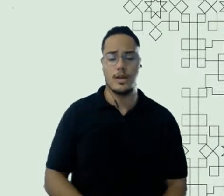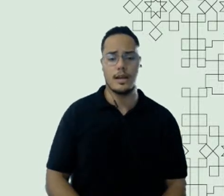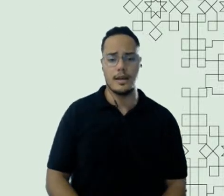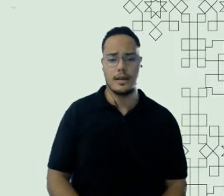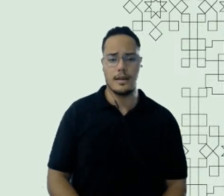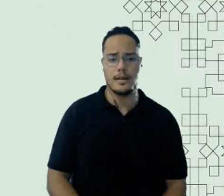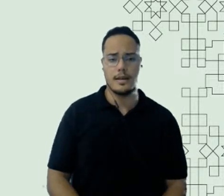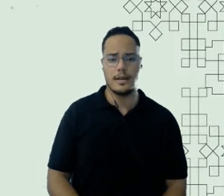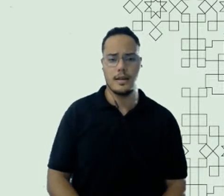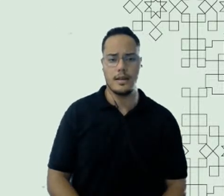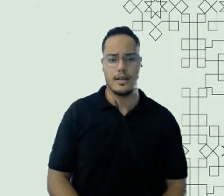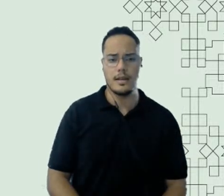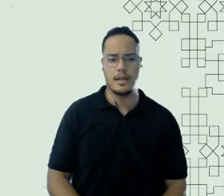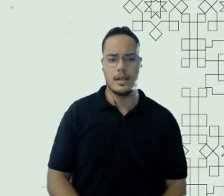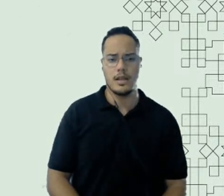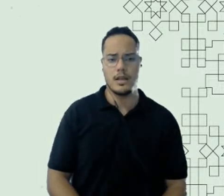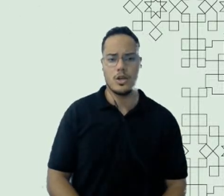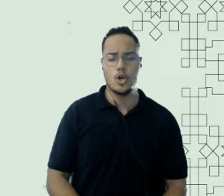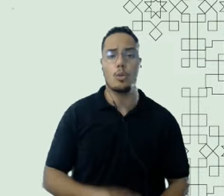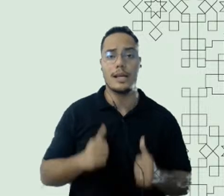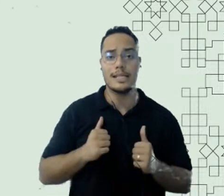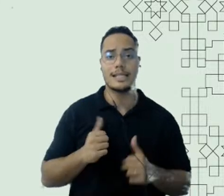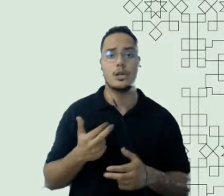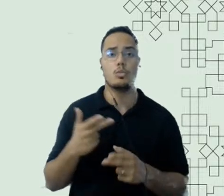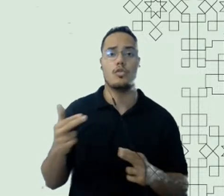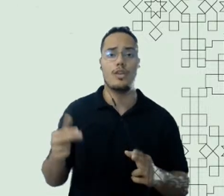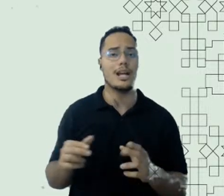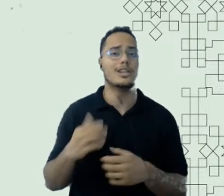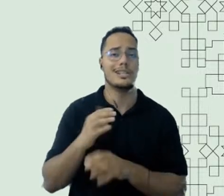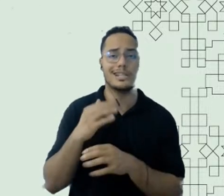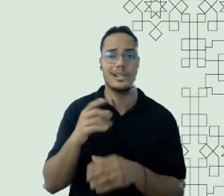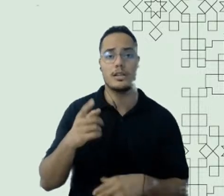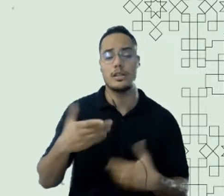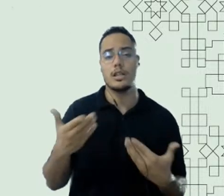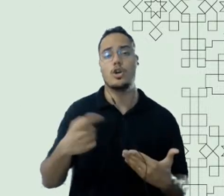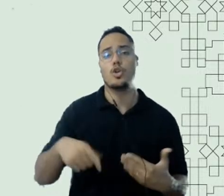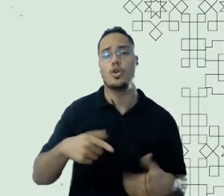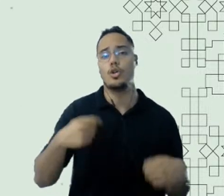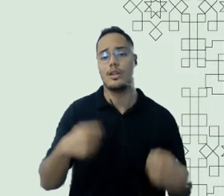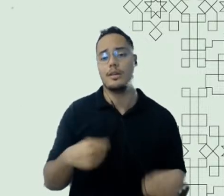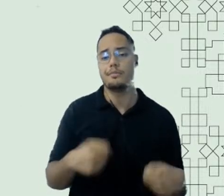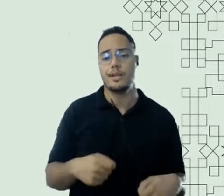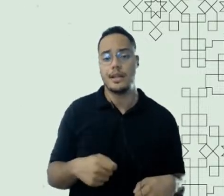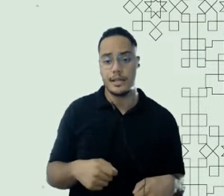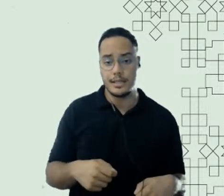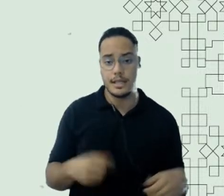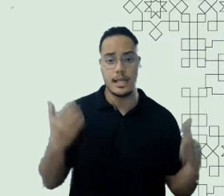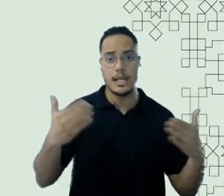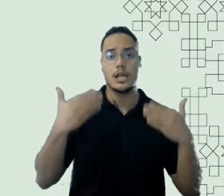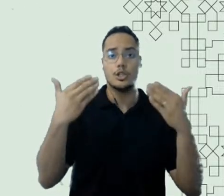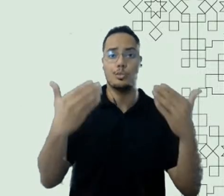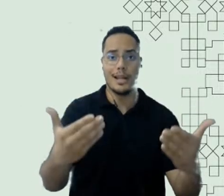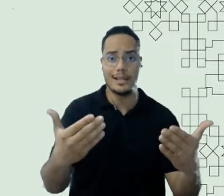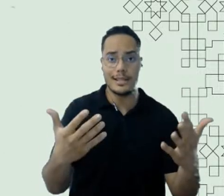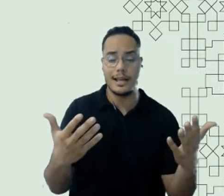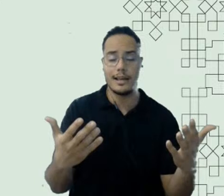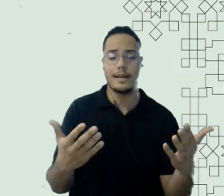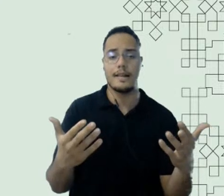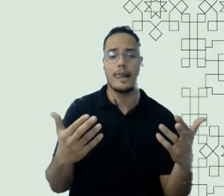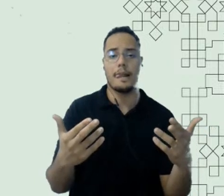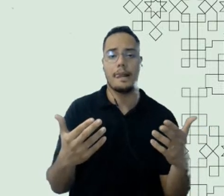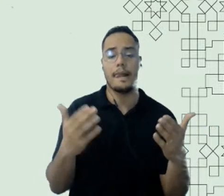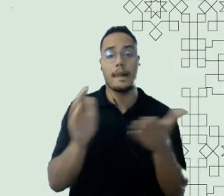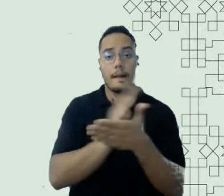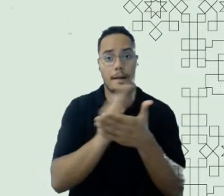to express that their reservation about the use of their works to that point. But getting out is very